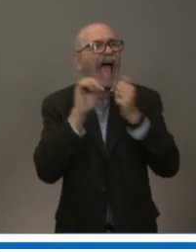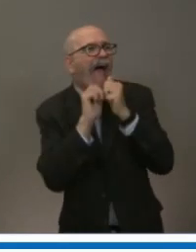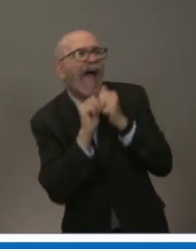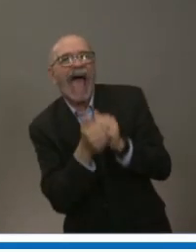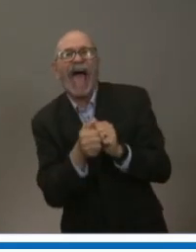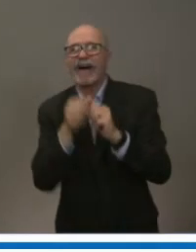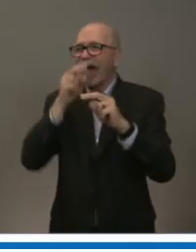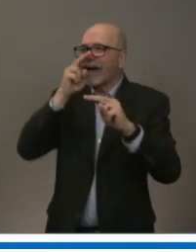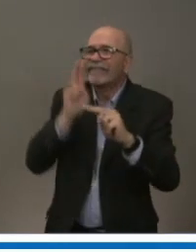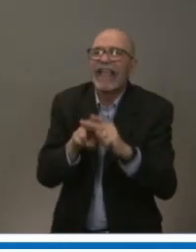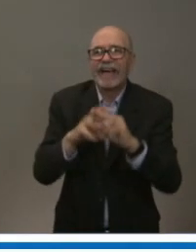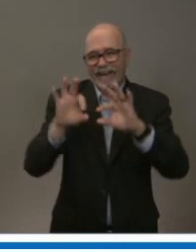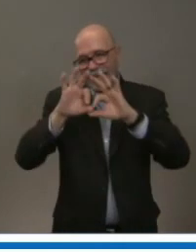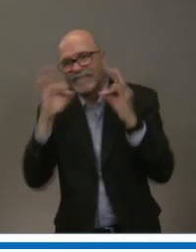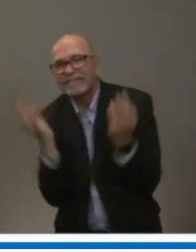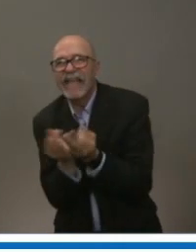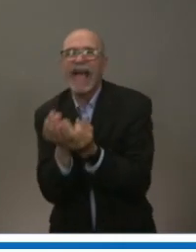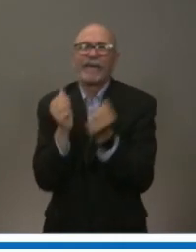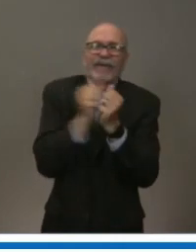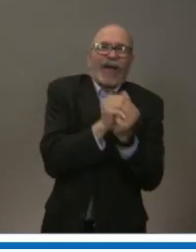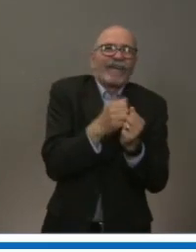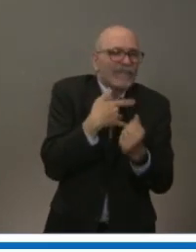that are going to look very different than we normally do.